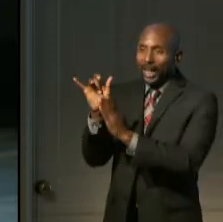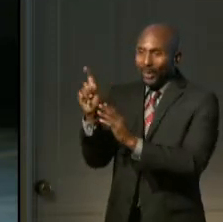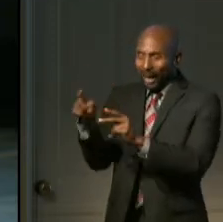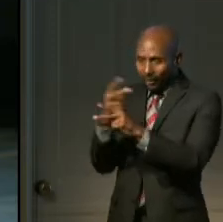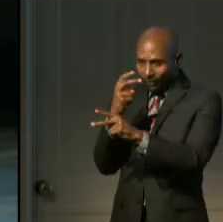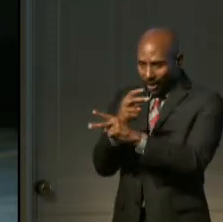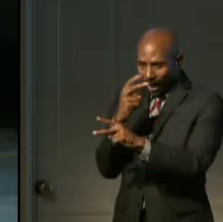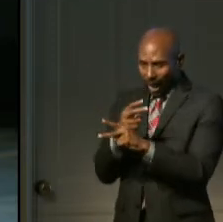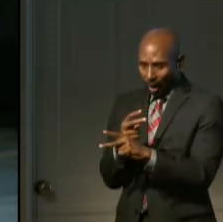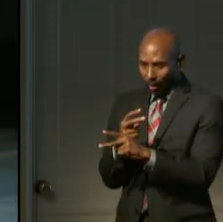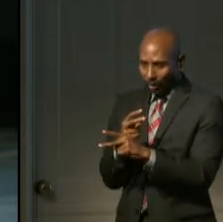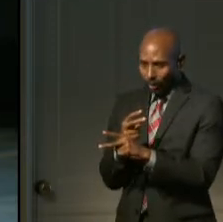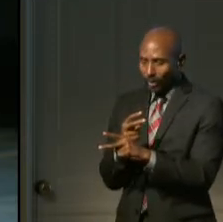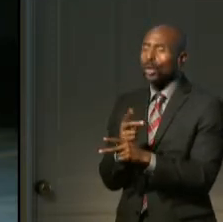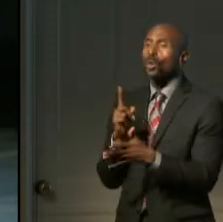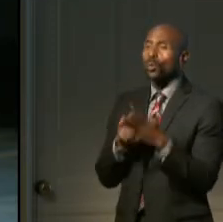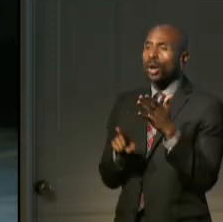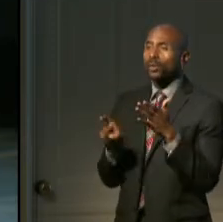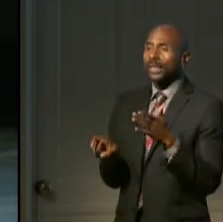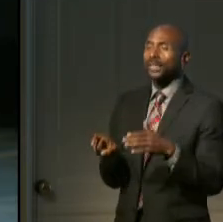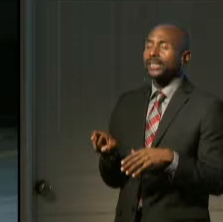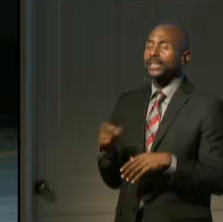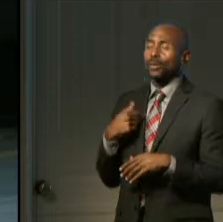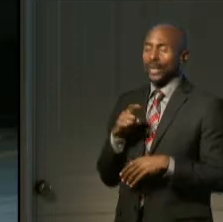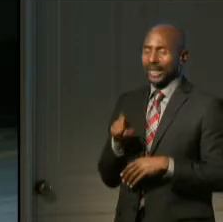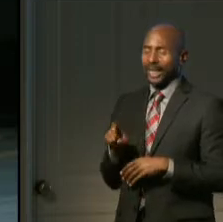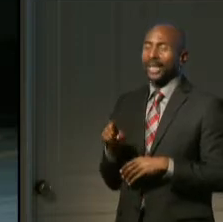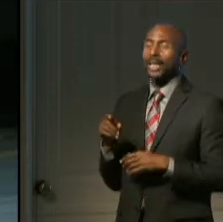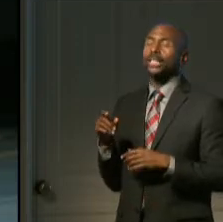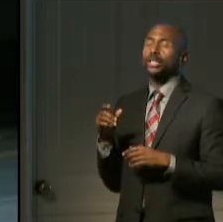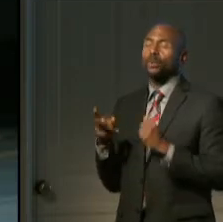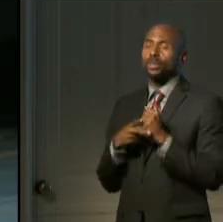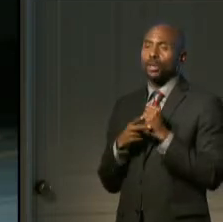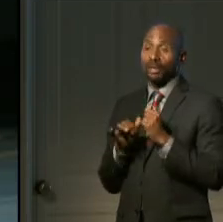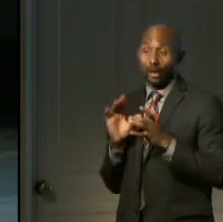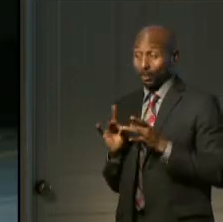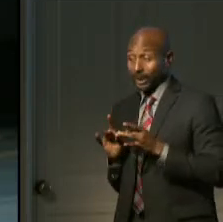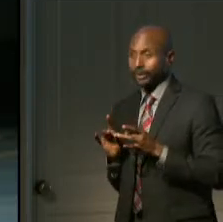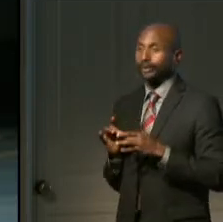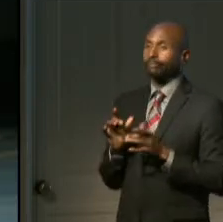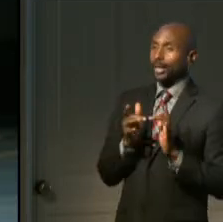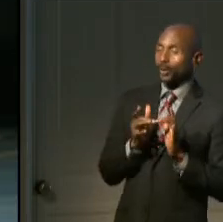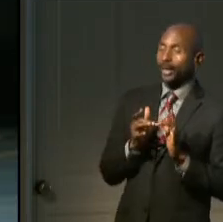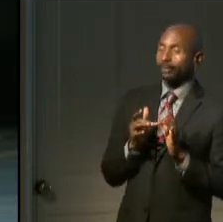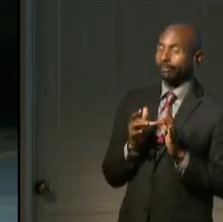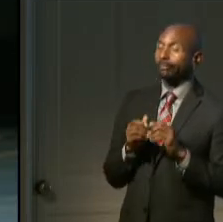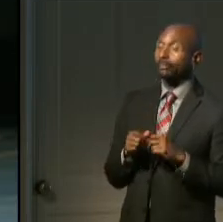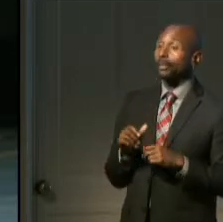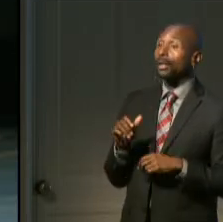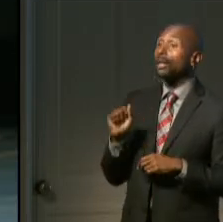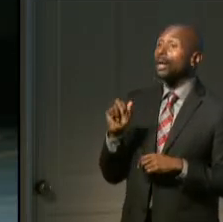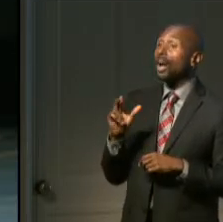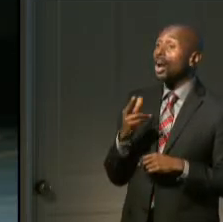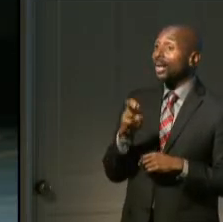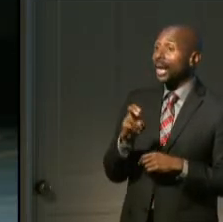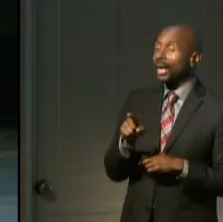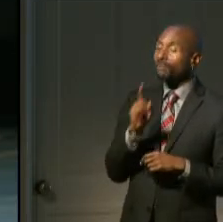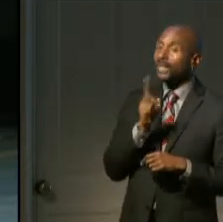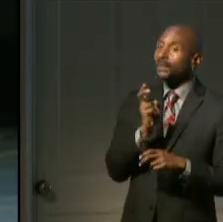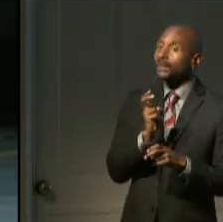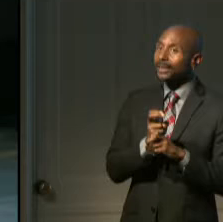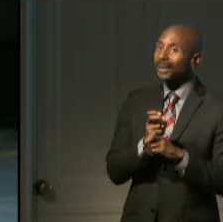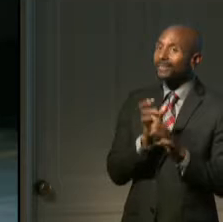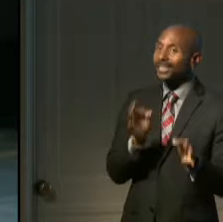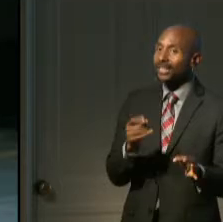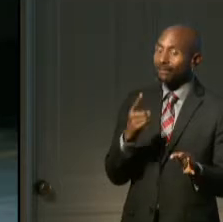what to preserve. And as you mentioned, things like the Internet Archive, they made a very different decision of not what to preserve, but how to